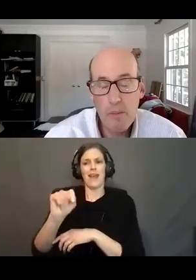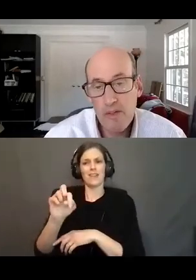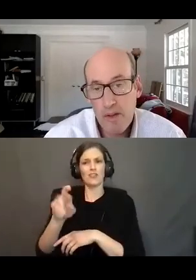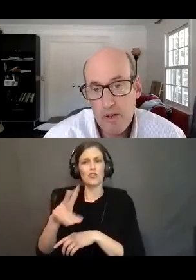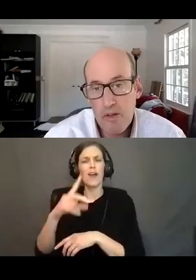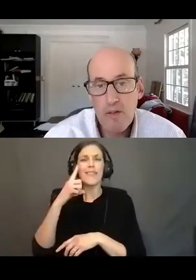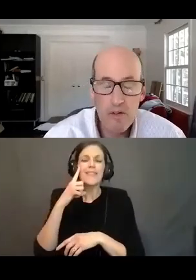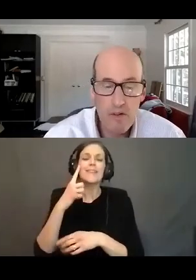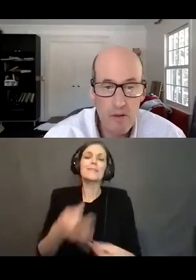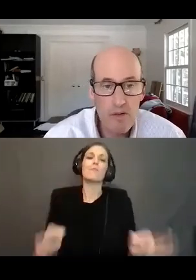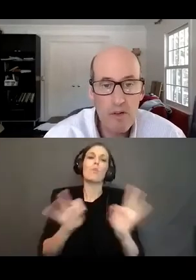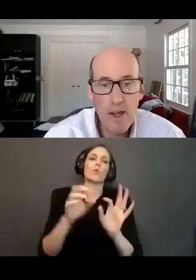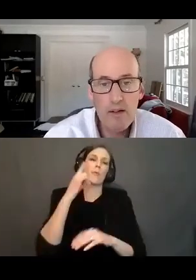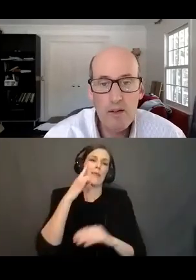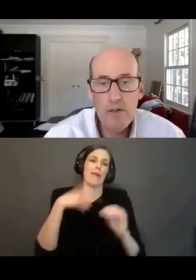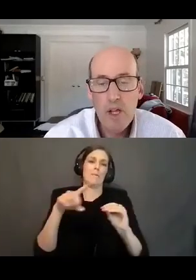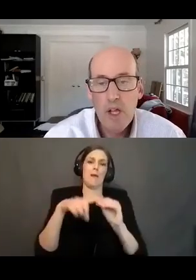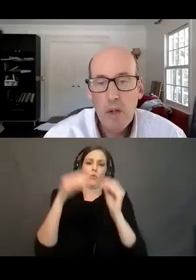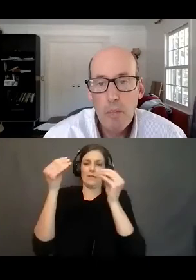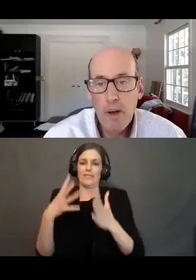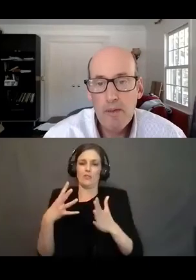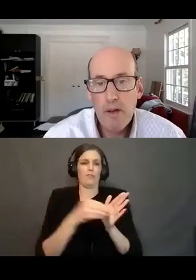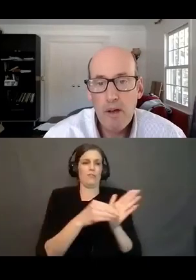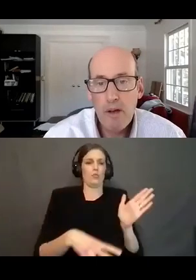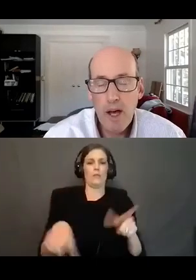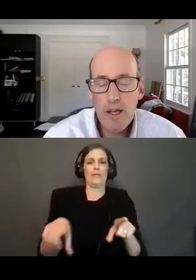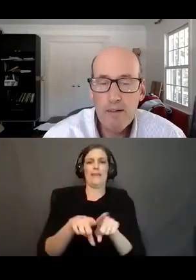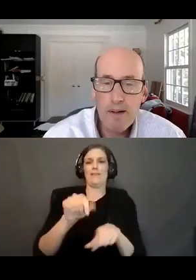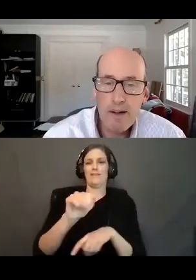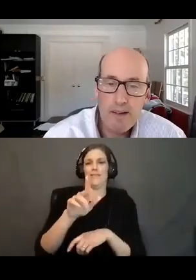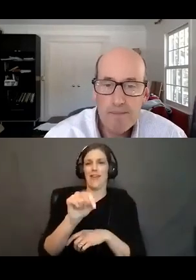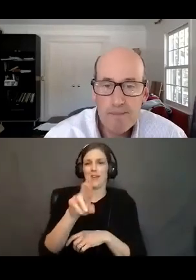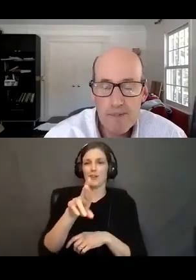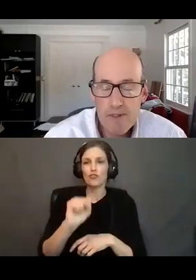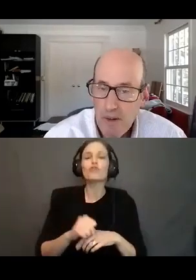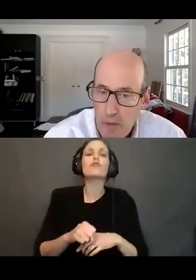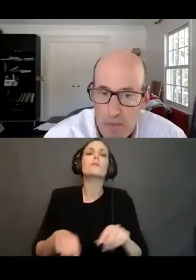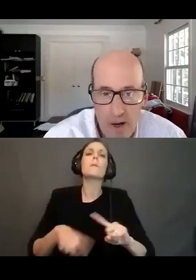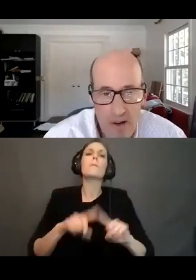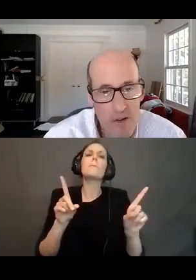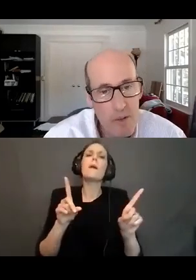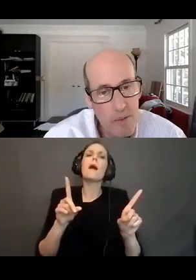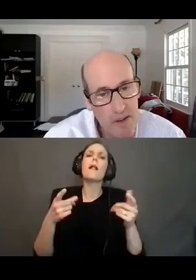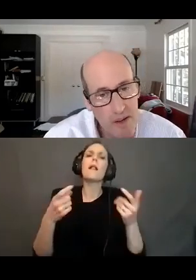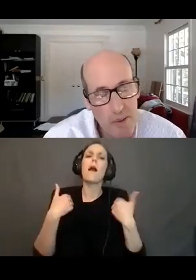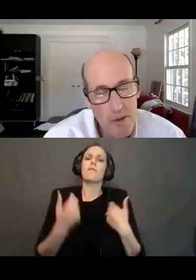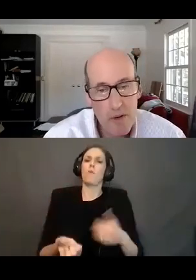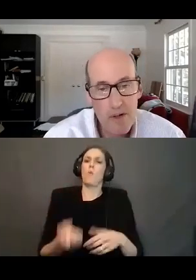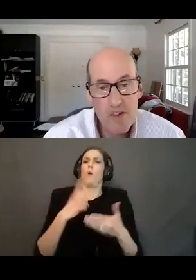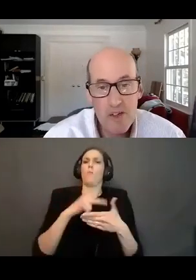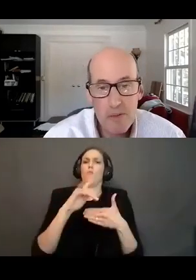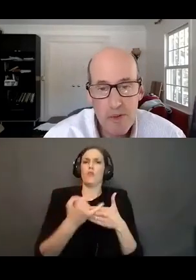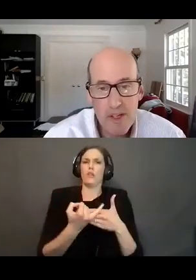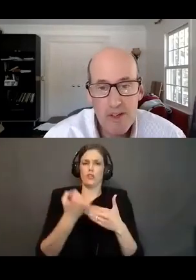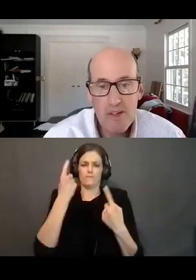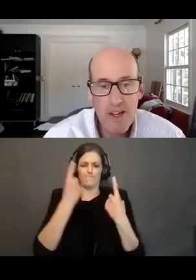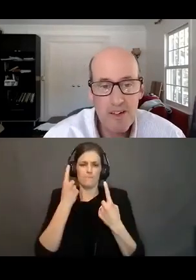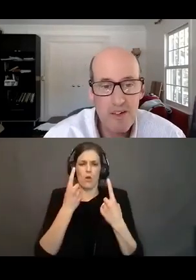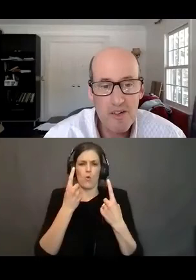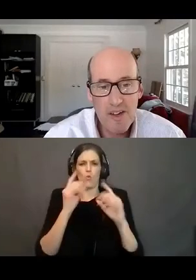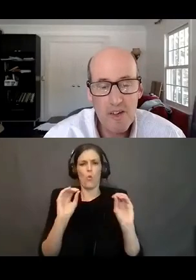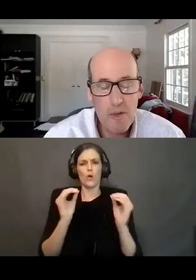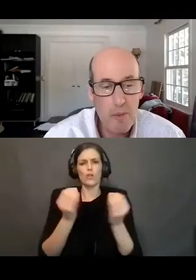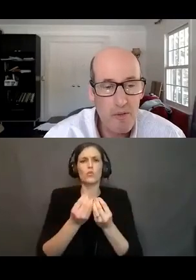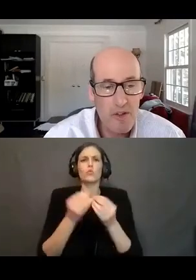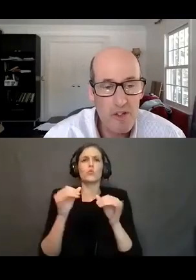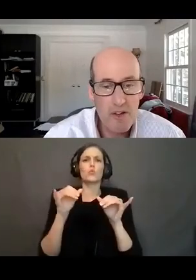to think about teachers and students as actors. But I do have one project where we think about organizational routines as actors,